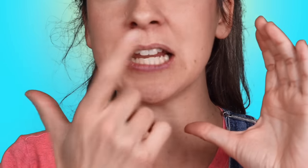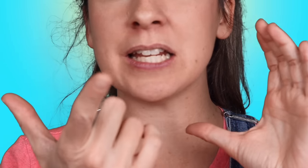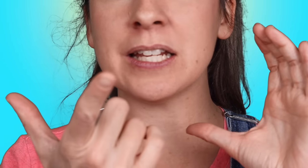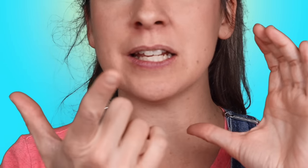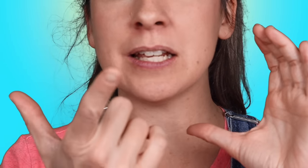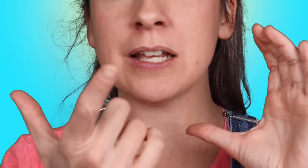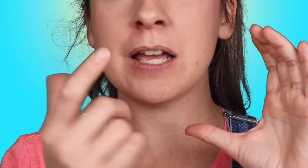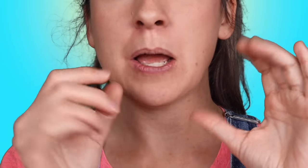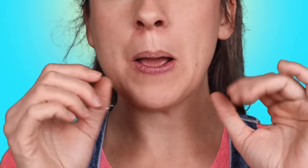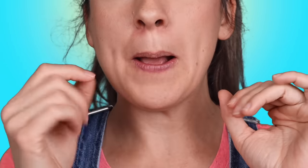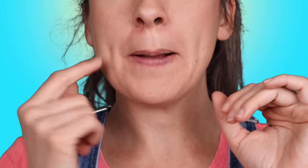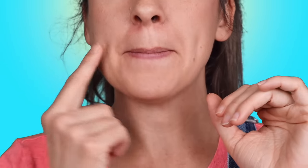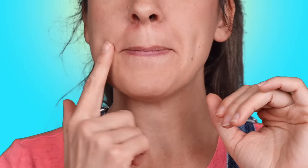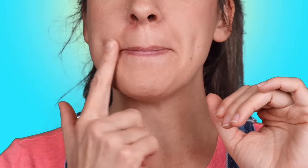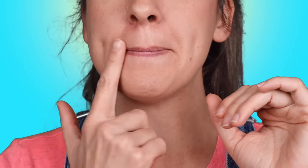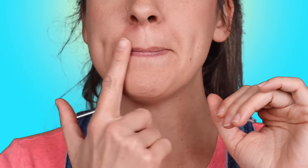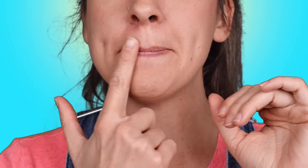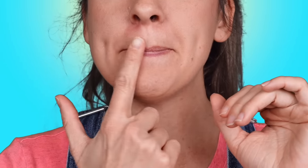want